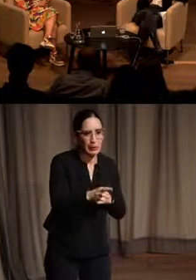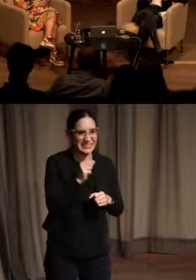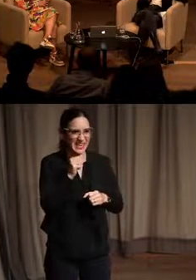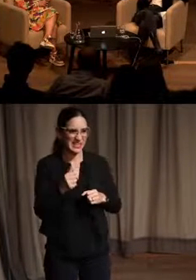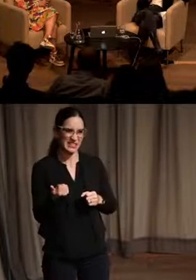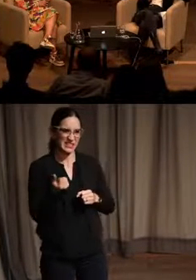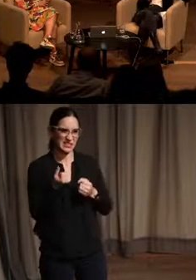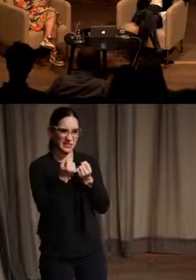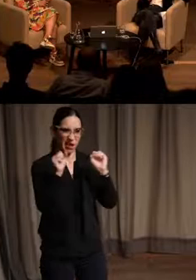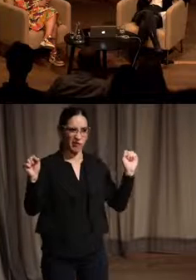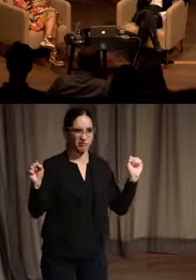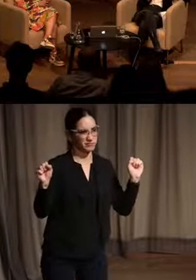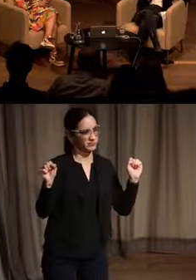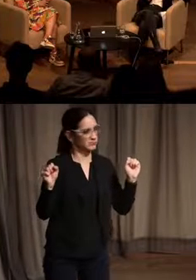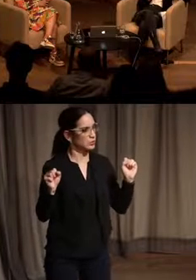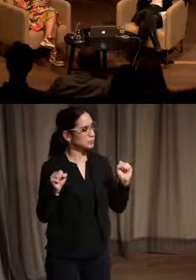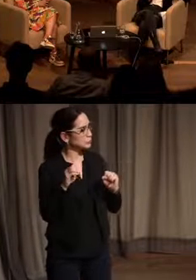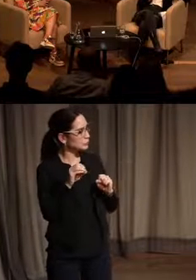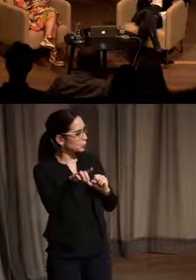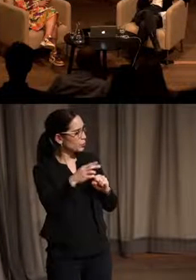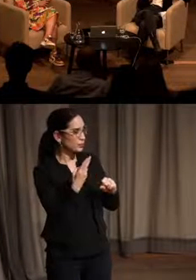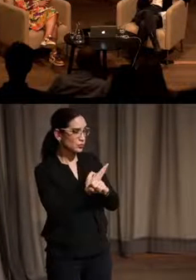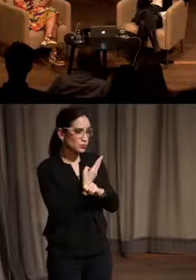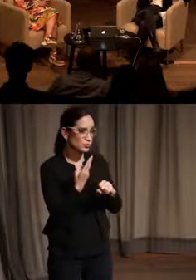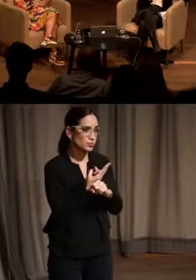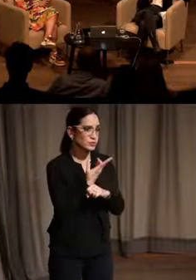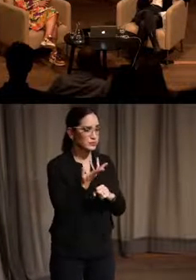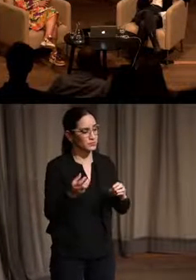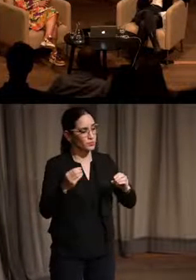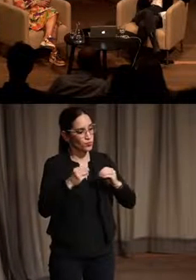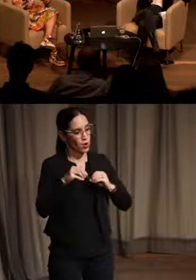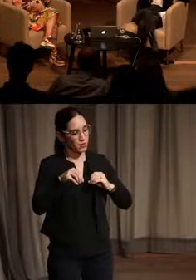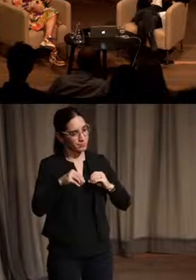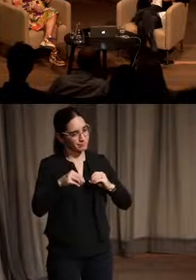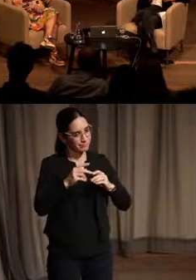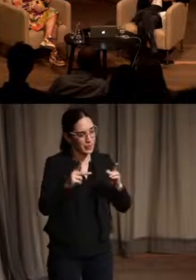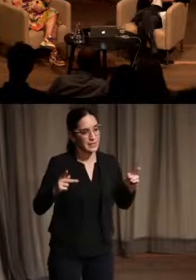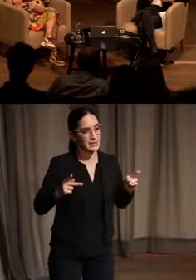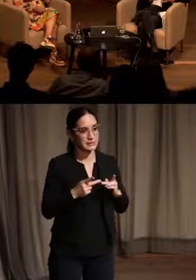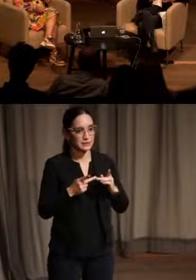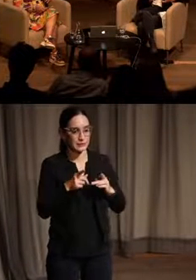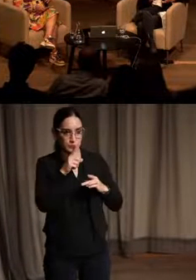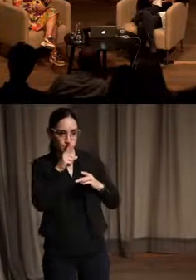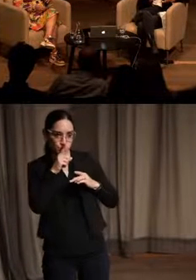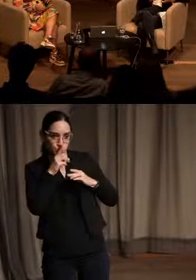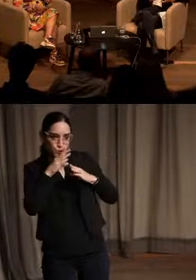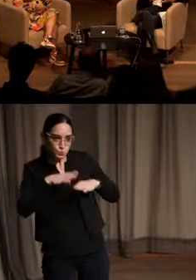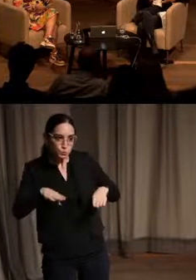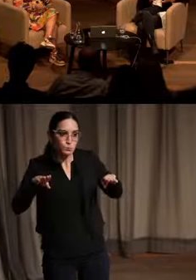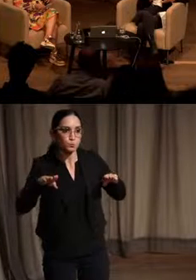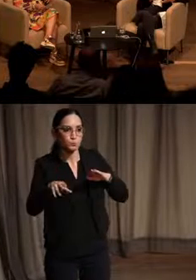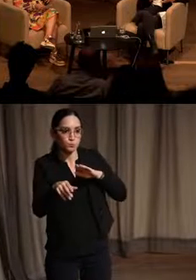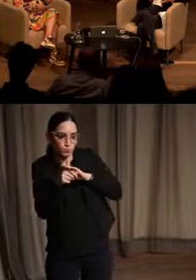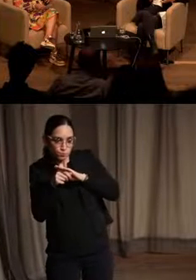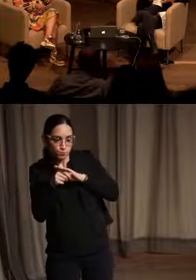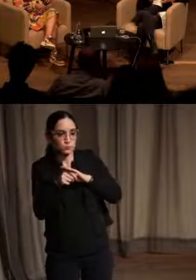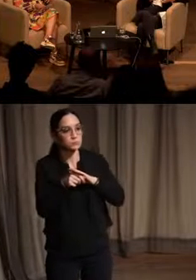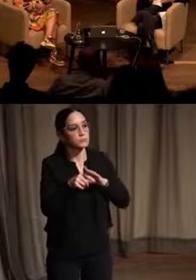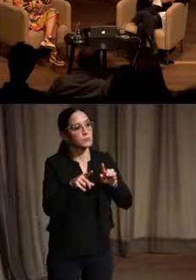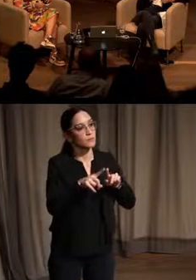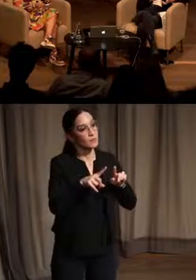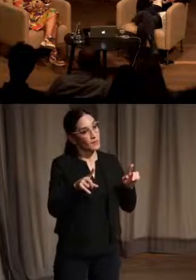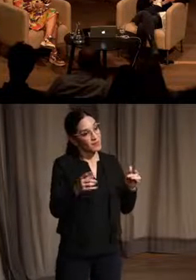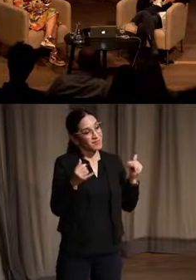used to rent facilities up until the point where the landlords would tell us, oh yeah, you can rent from me, however,